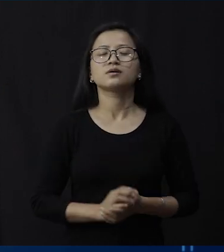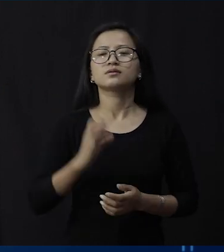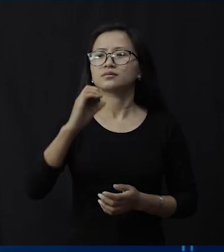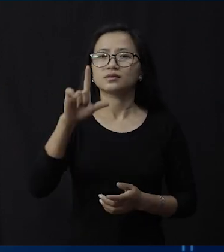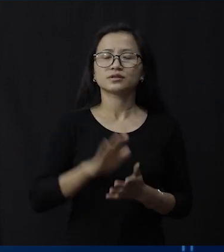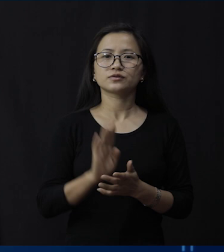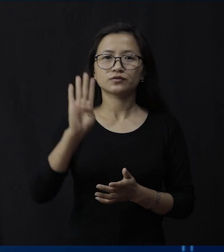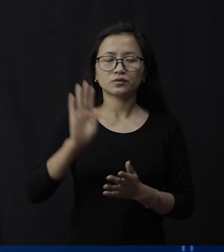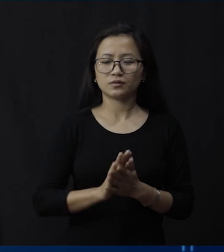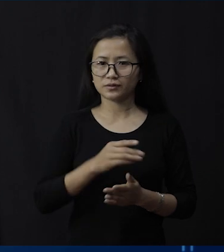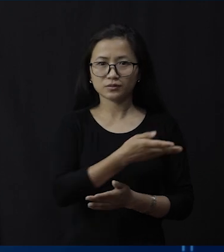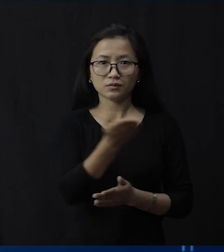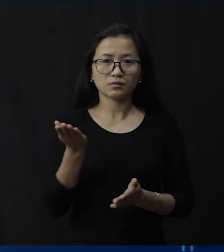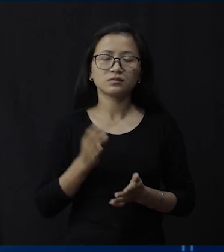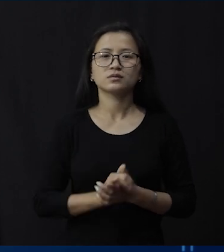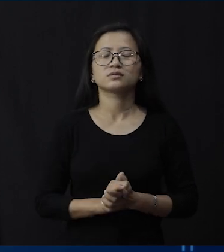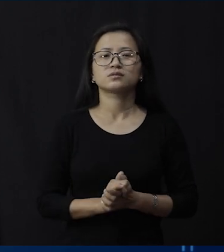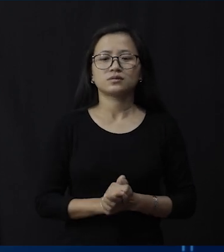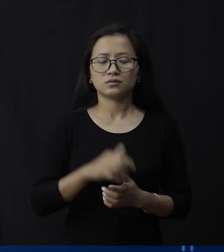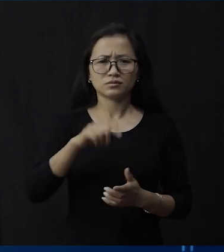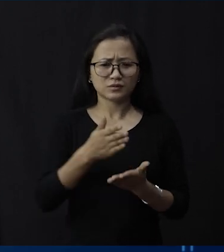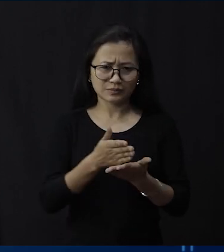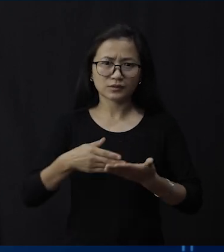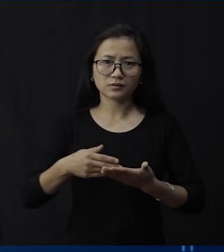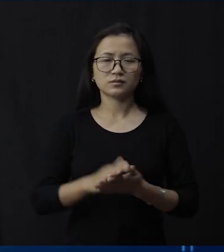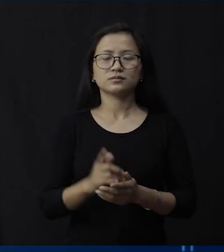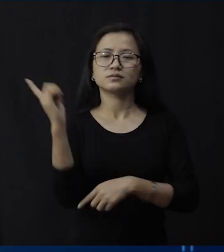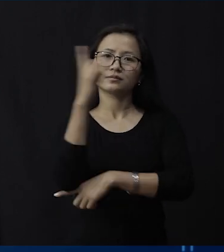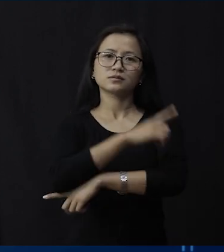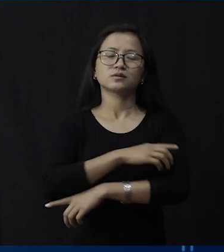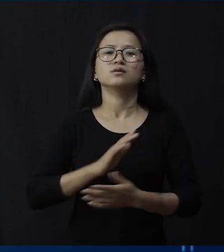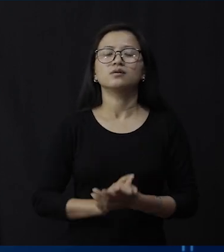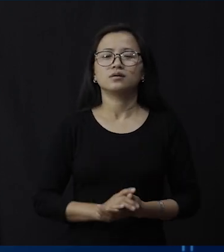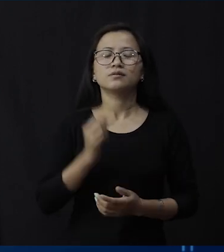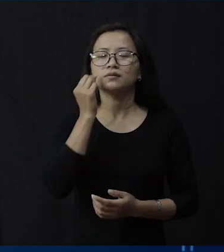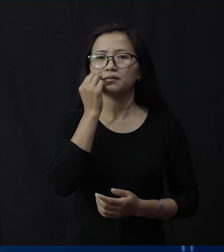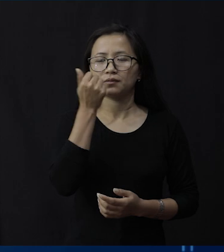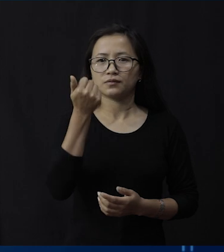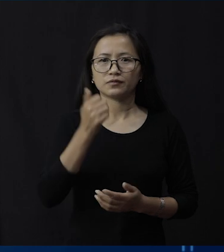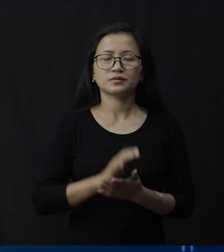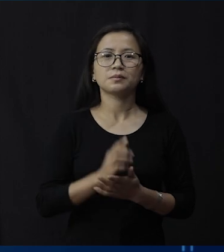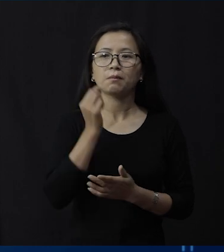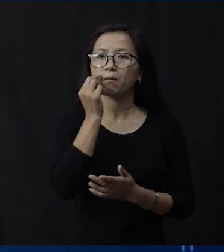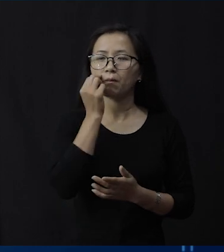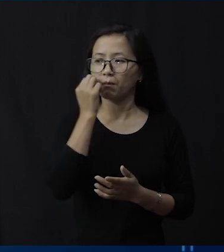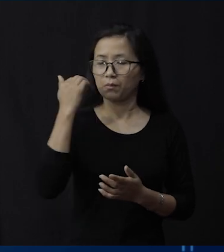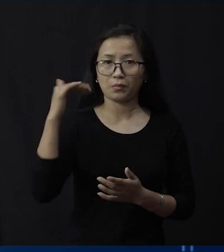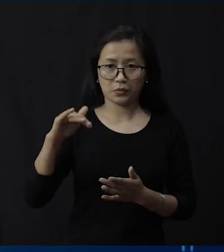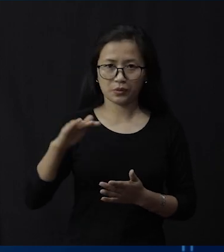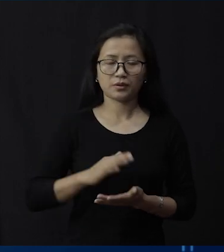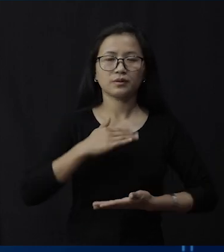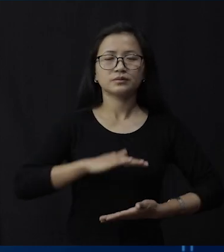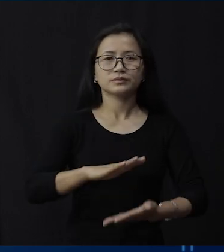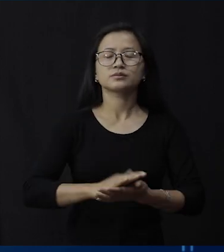4 like you all. And on this particular day, Lanu's father was going to meet someone